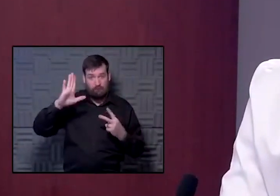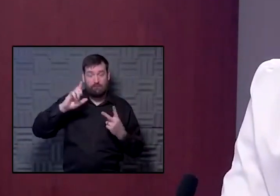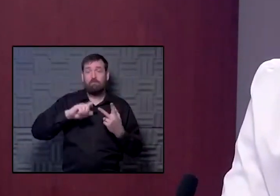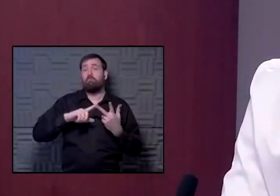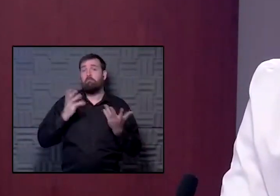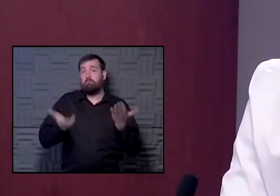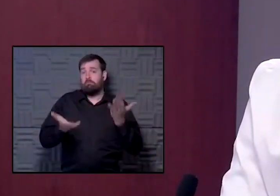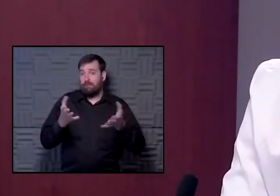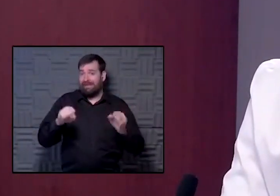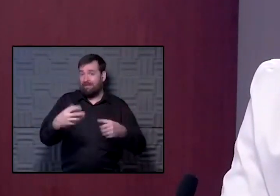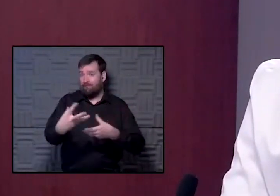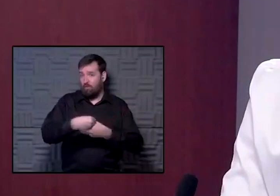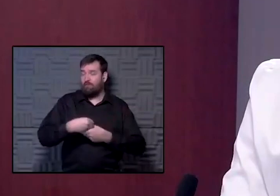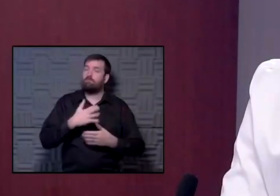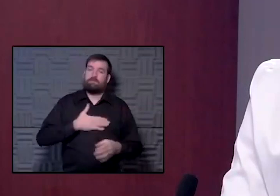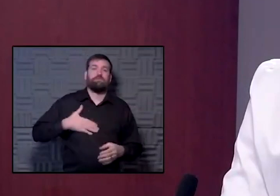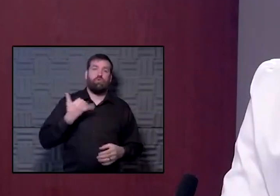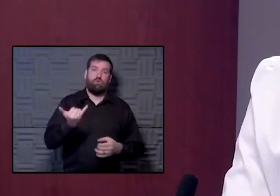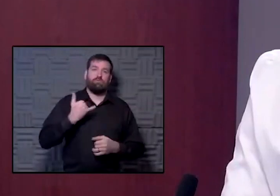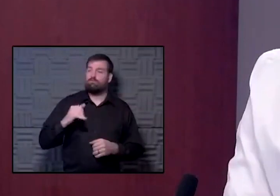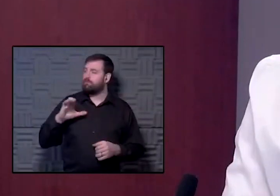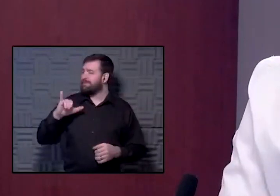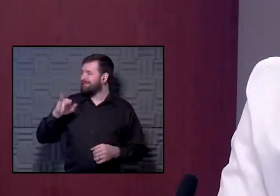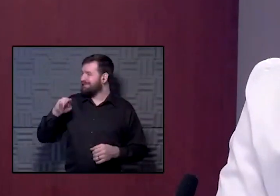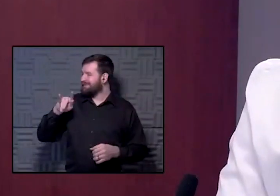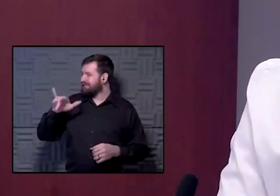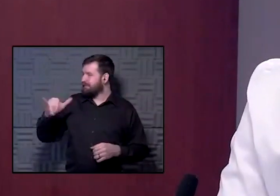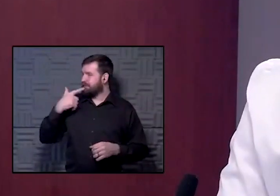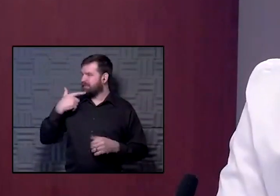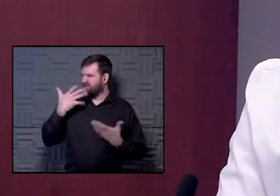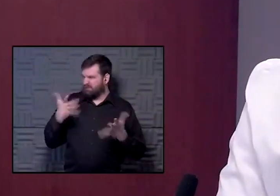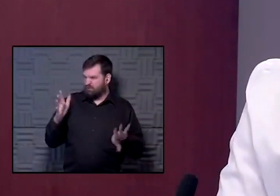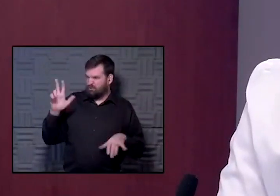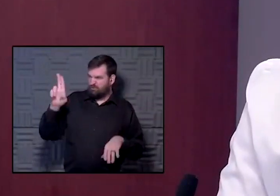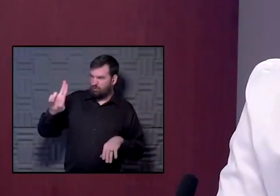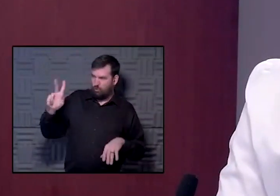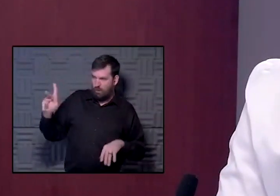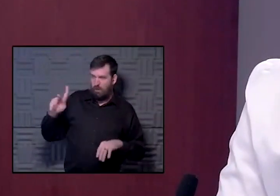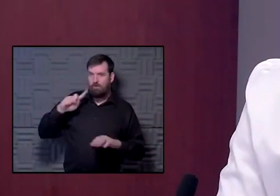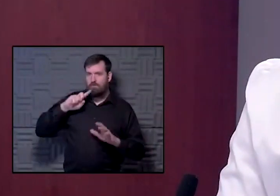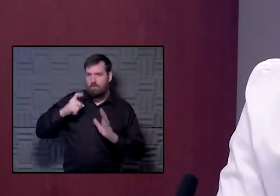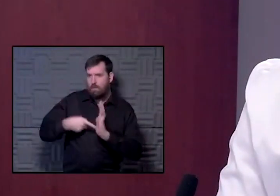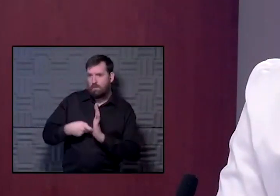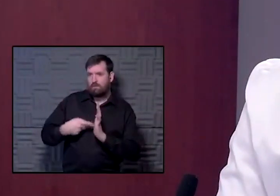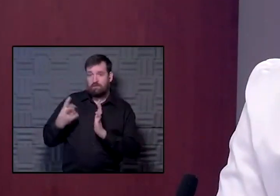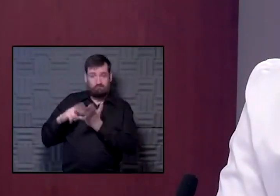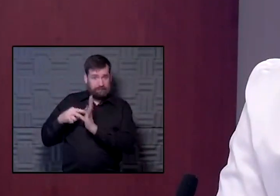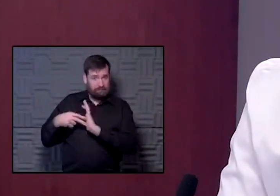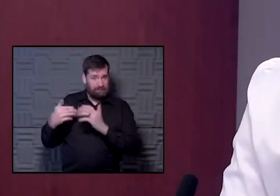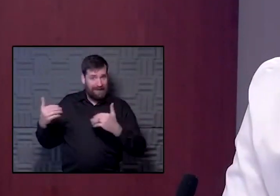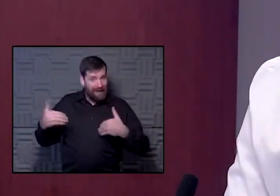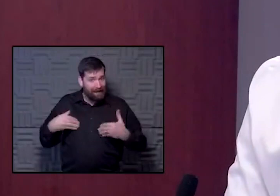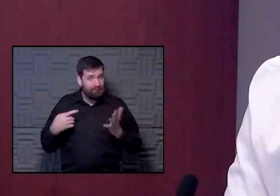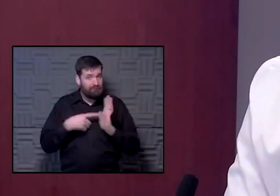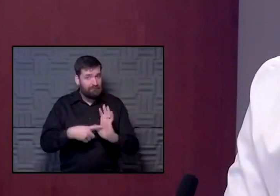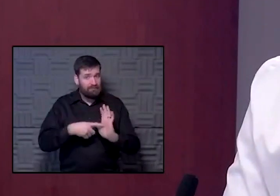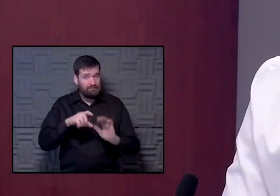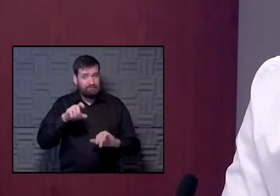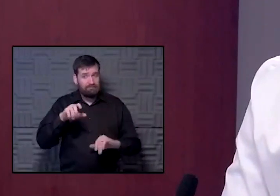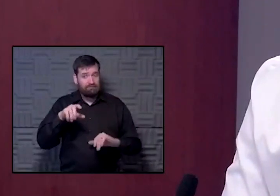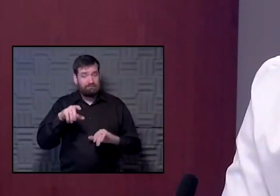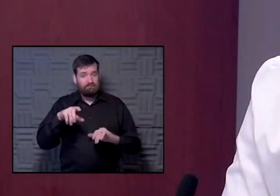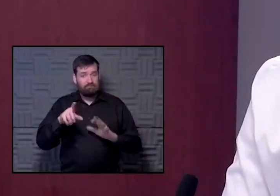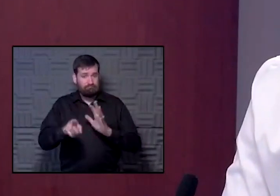trial, please call us. And Cindy says if it's been in the UK and you kind of noticed it, are there side effects?